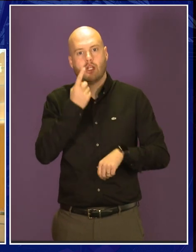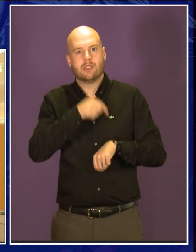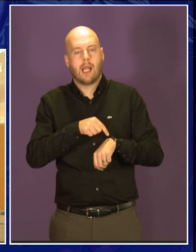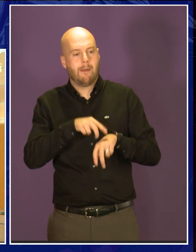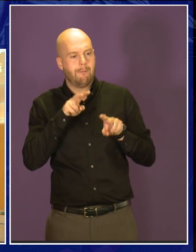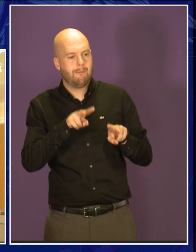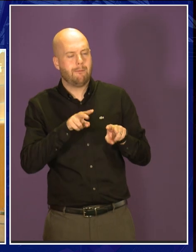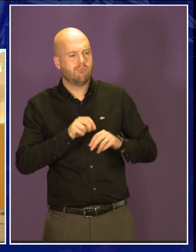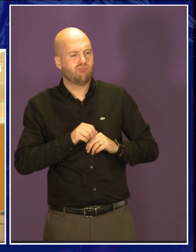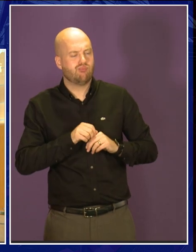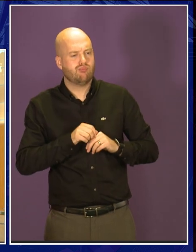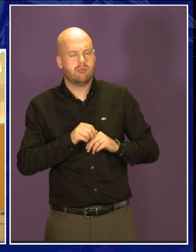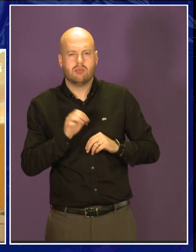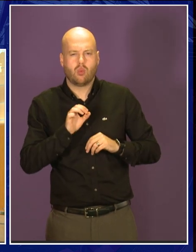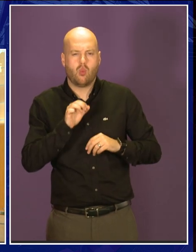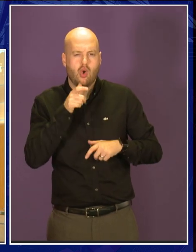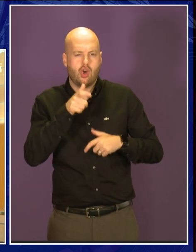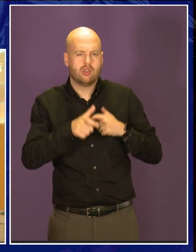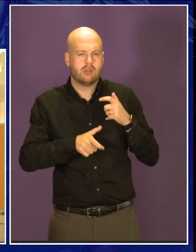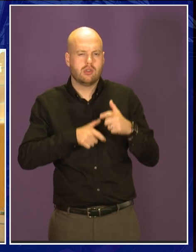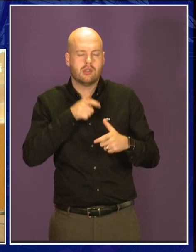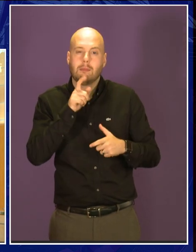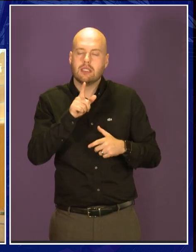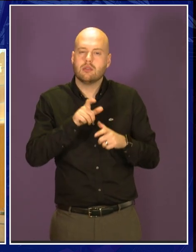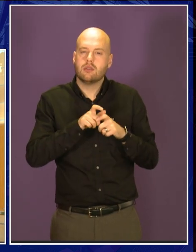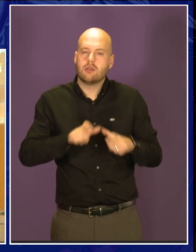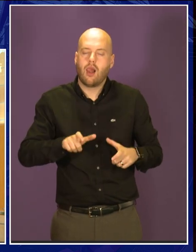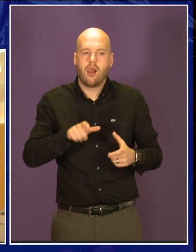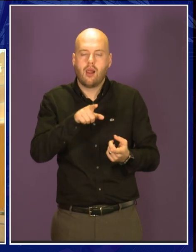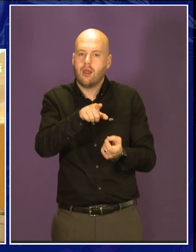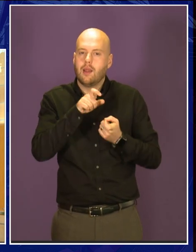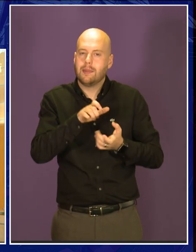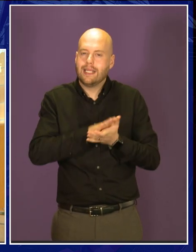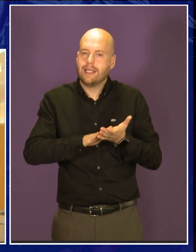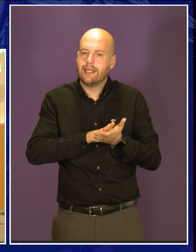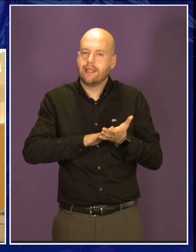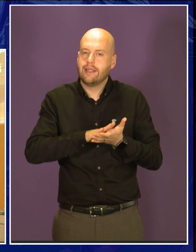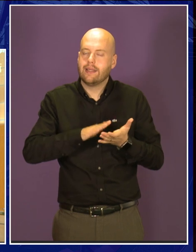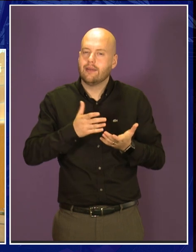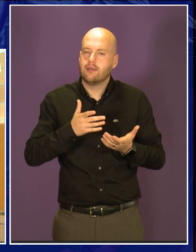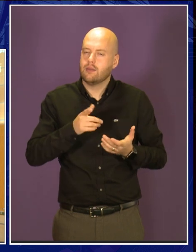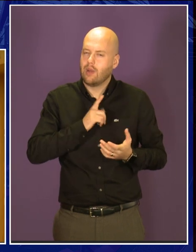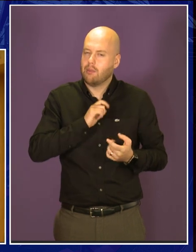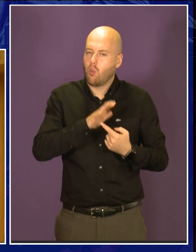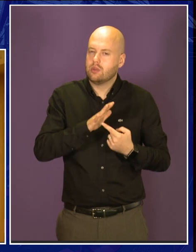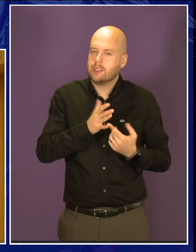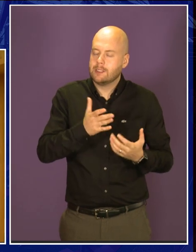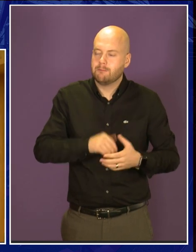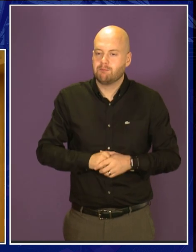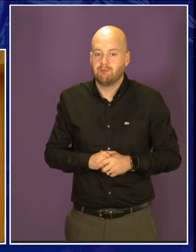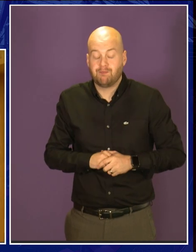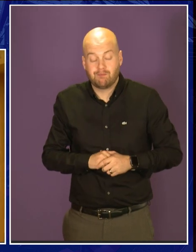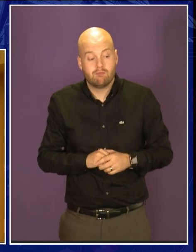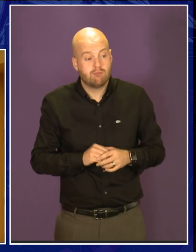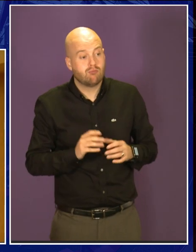are no words, and yet there's a lot of meaning. Why is that important? It's so important,